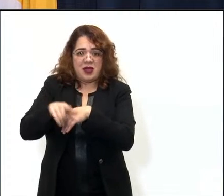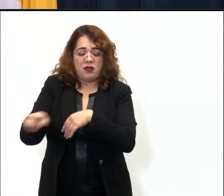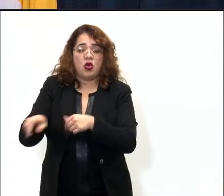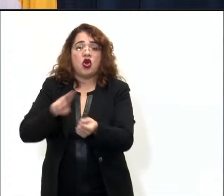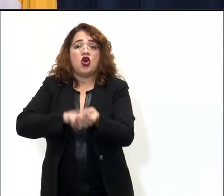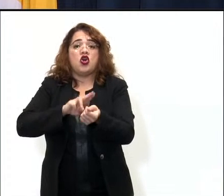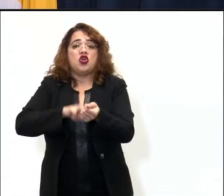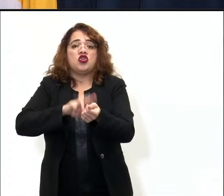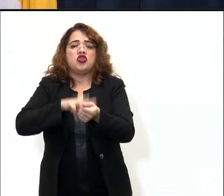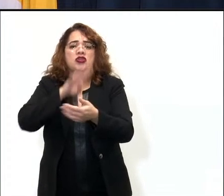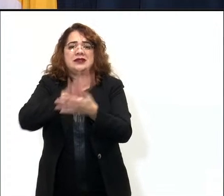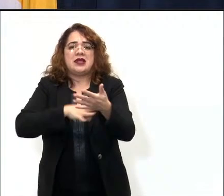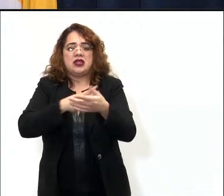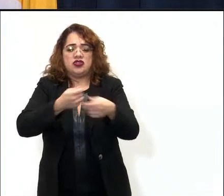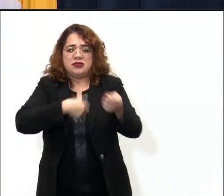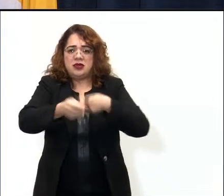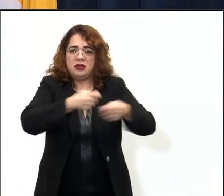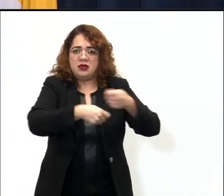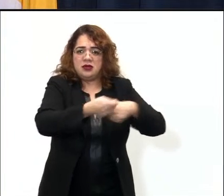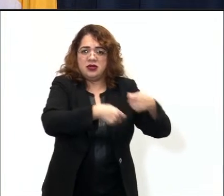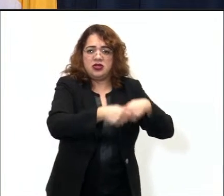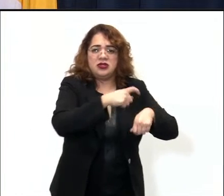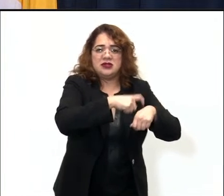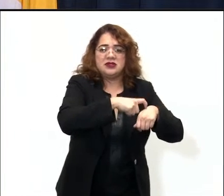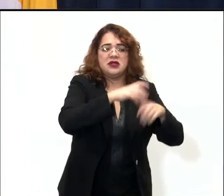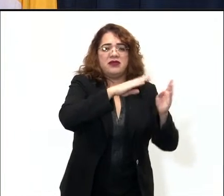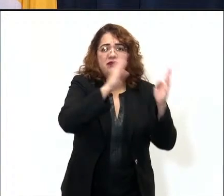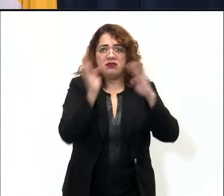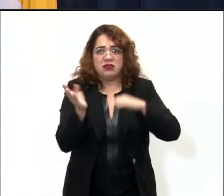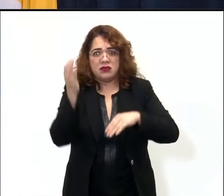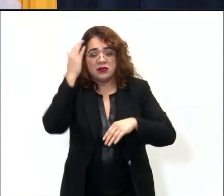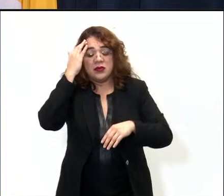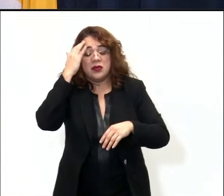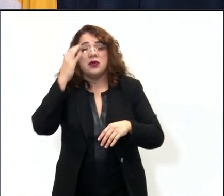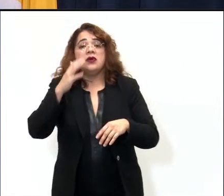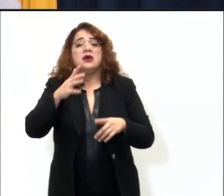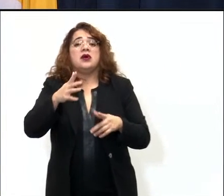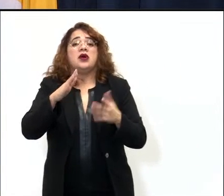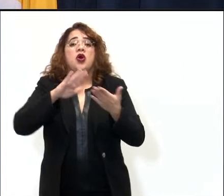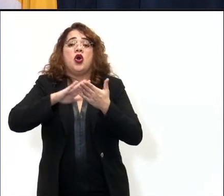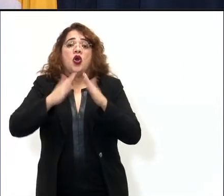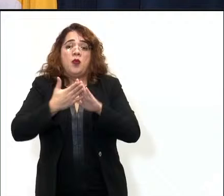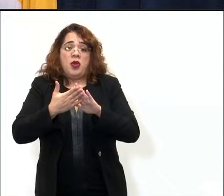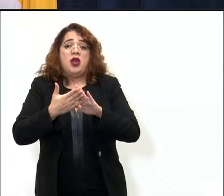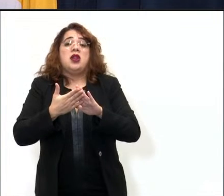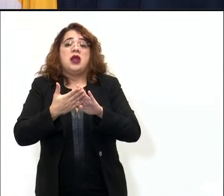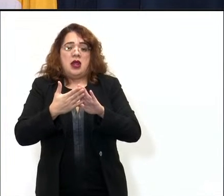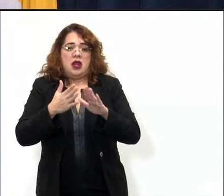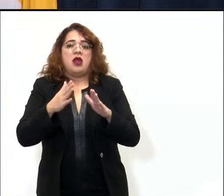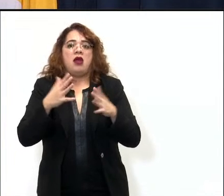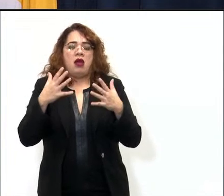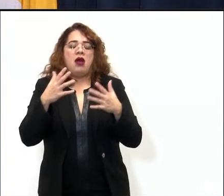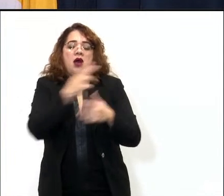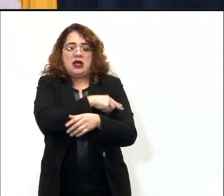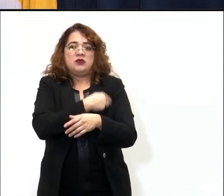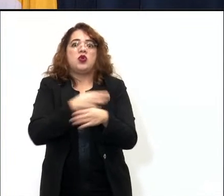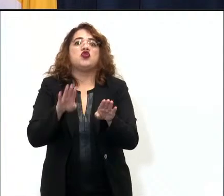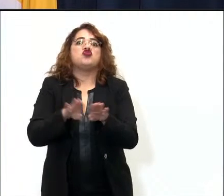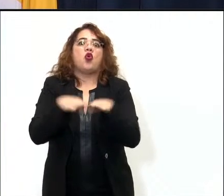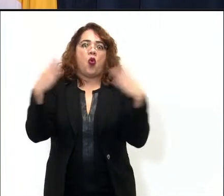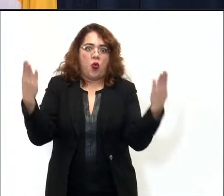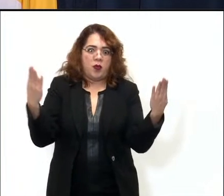levels, also opening the field hospitals. So the community hospital is very helpful for us in this, in terms